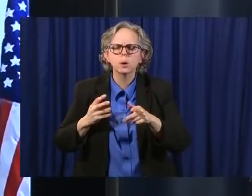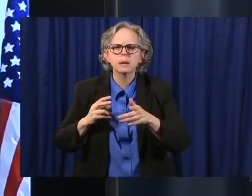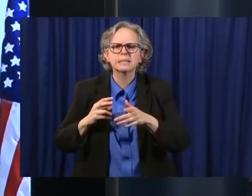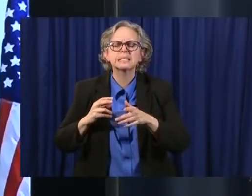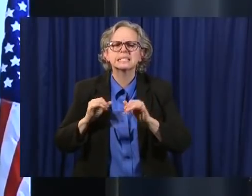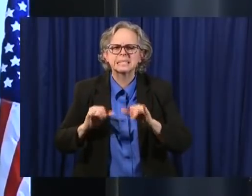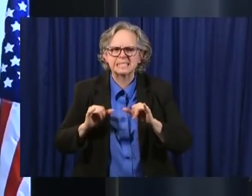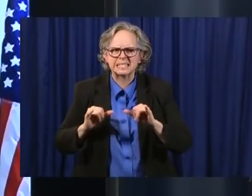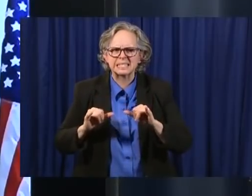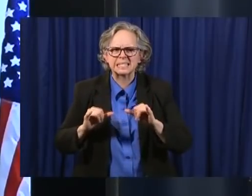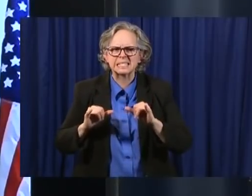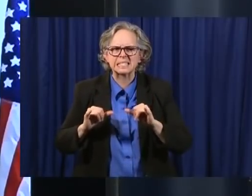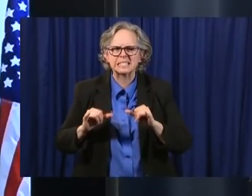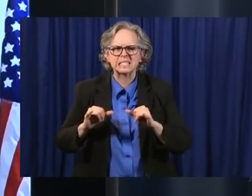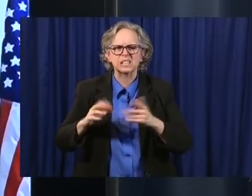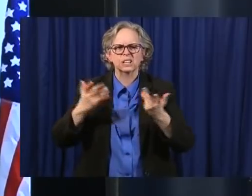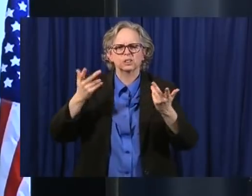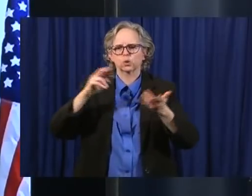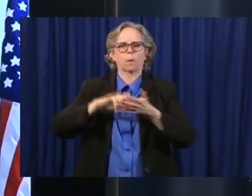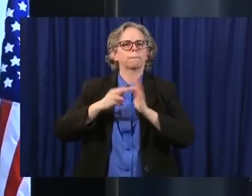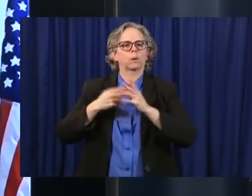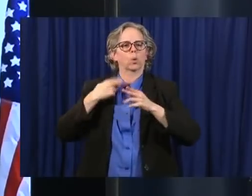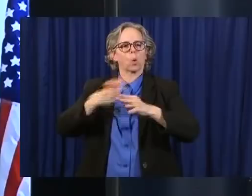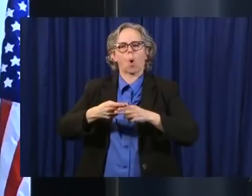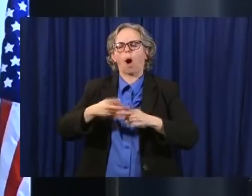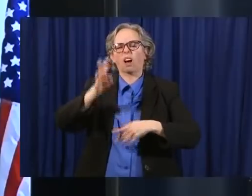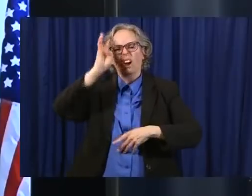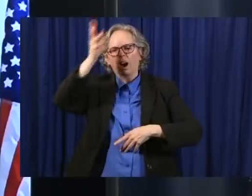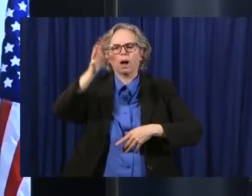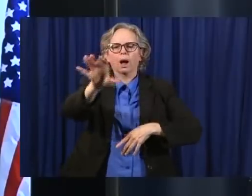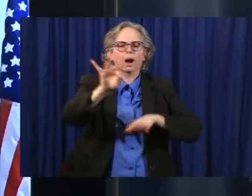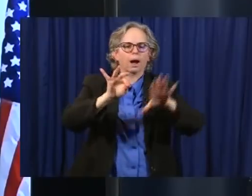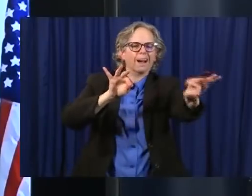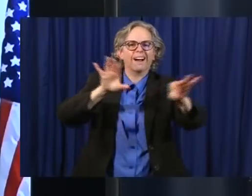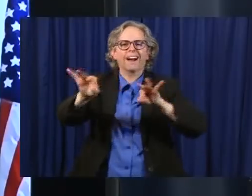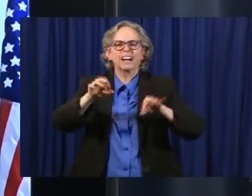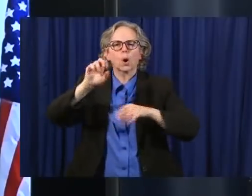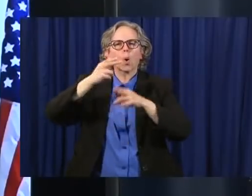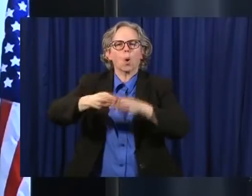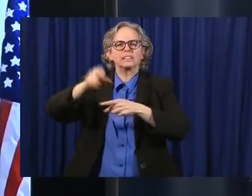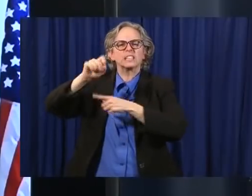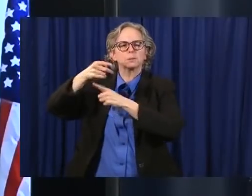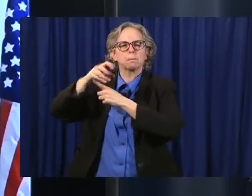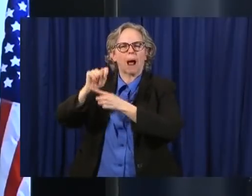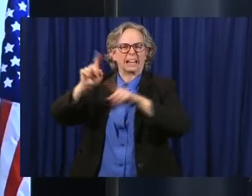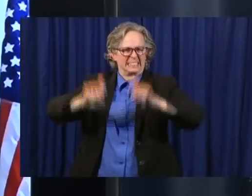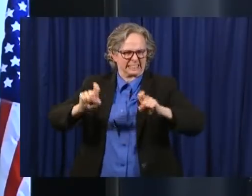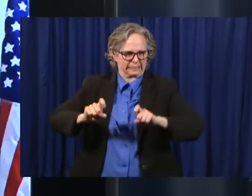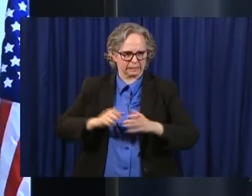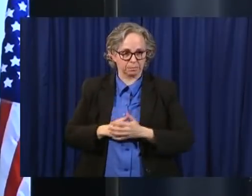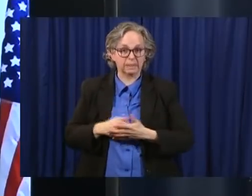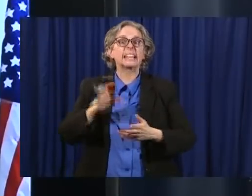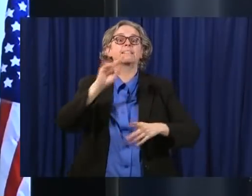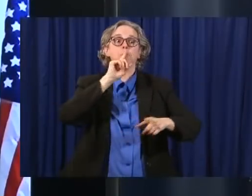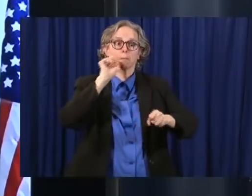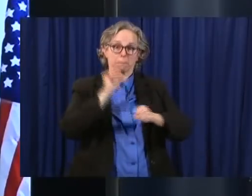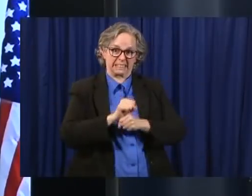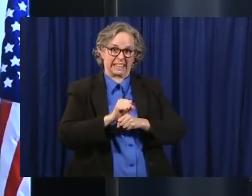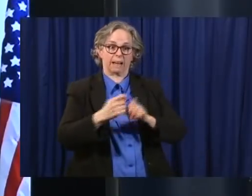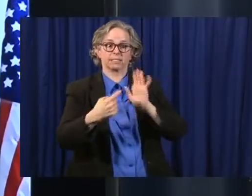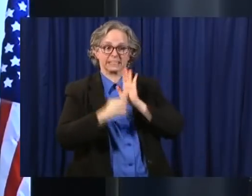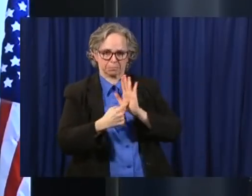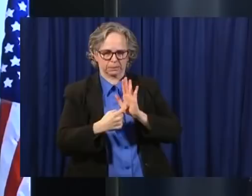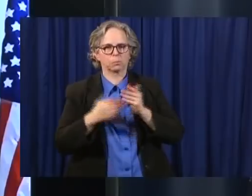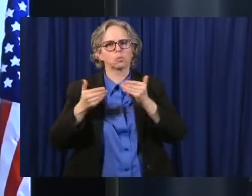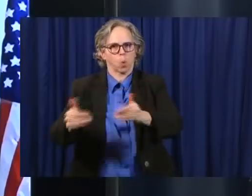sample testing as ordered by the clinicians, testing of people who have signs and symptoms, testing of people who are being